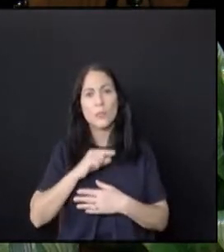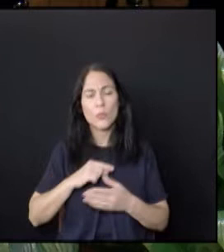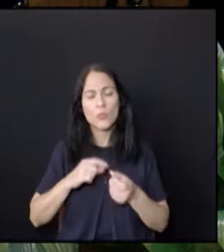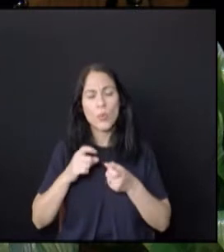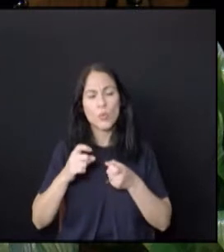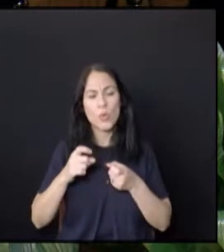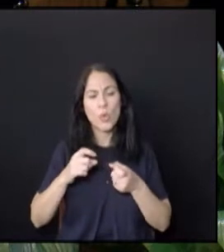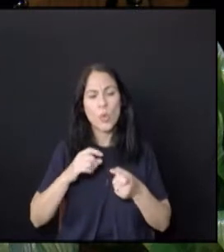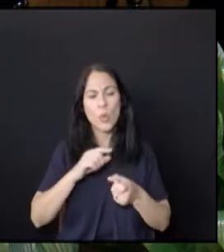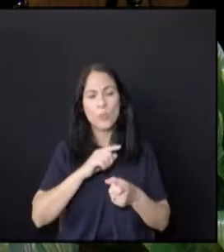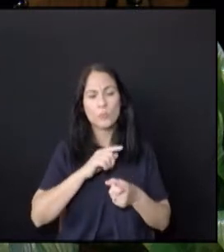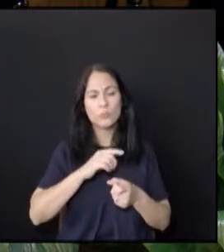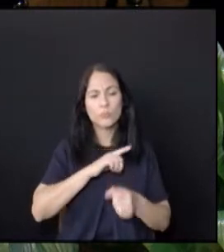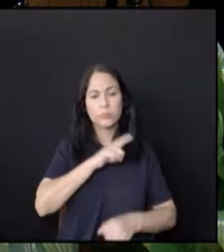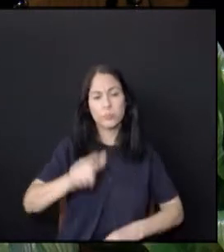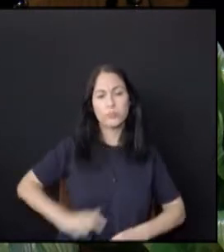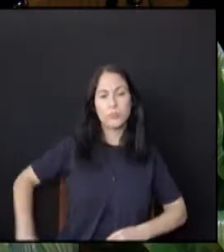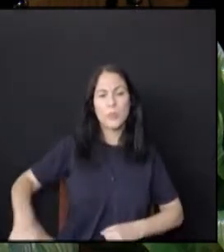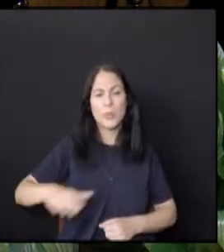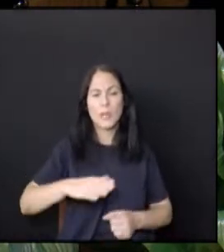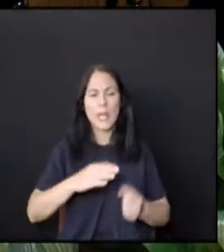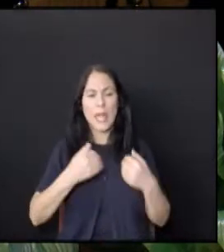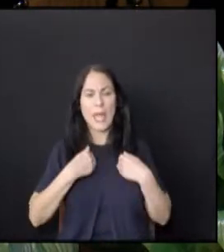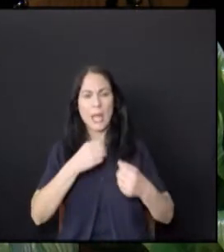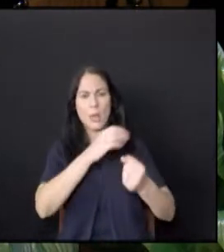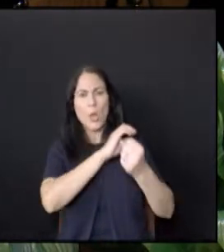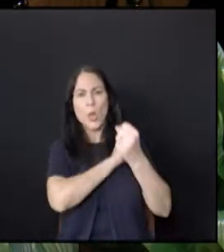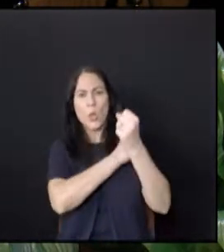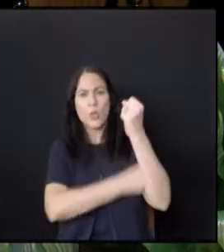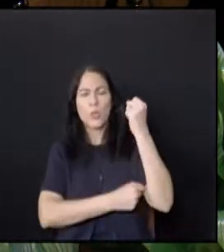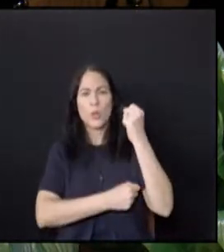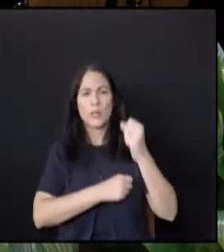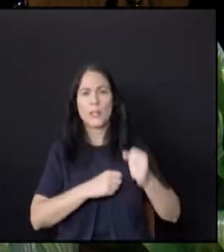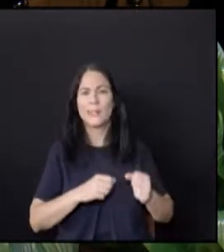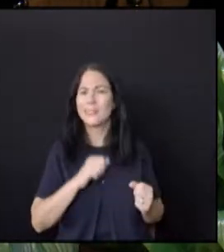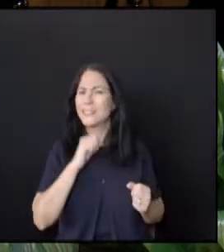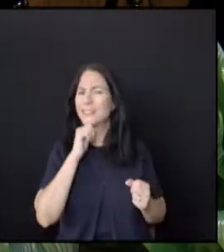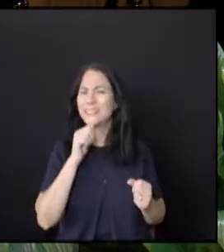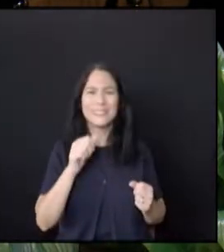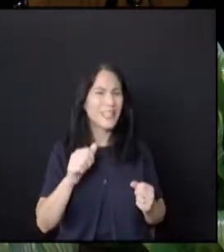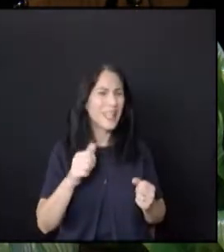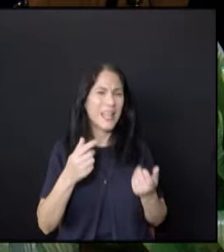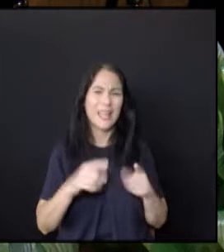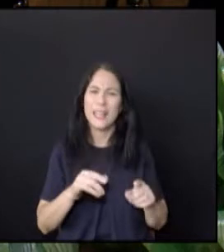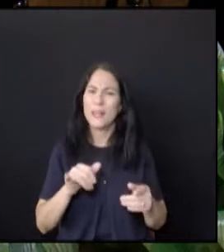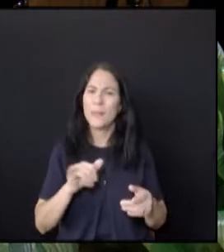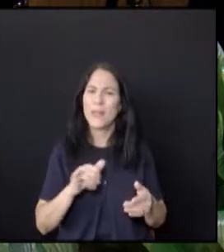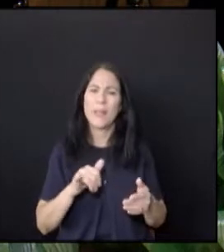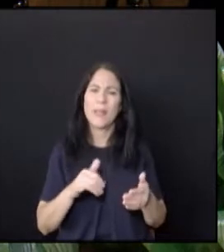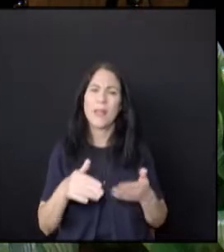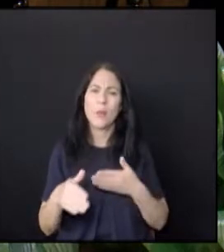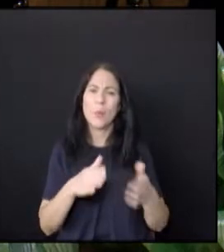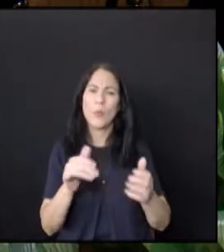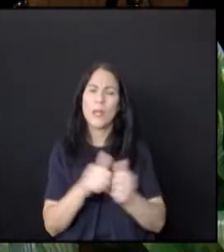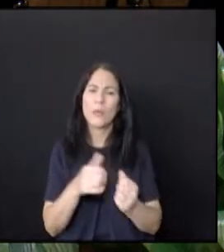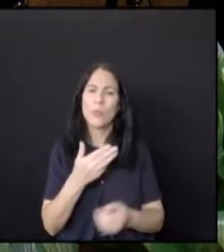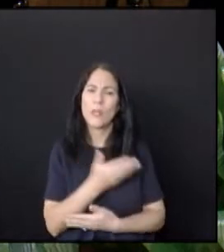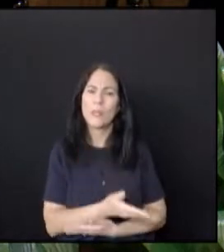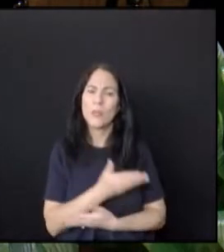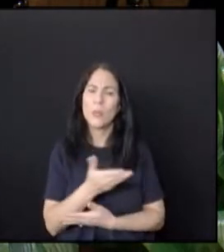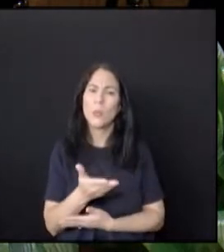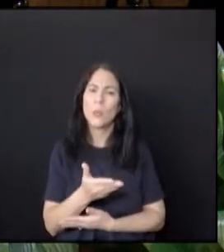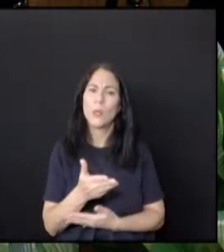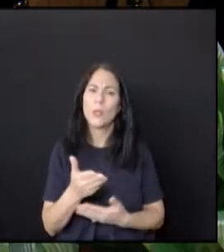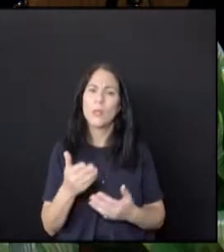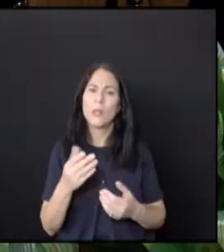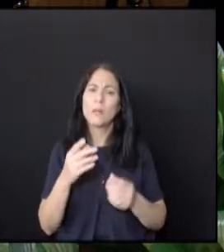ones exercise authority over them. It shall not be so among you. But whoever would be great